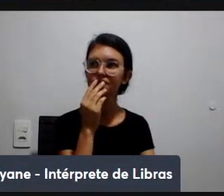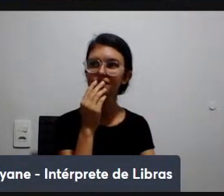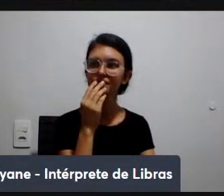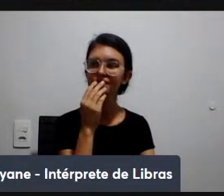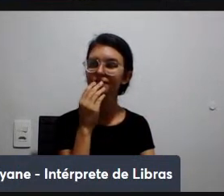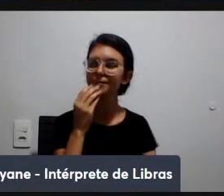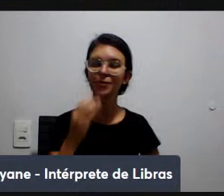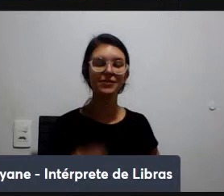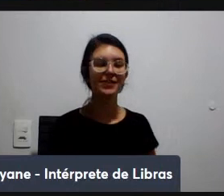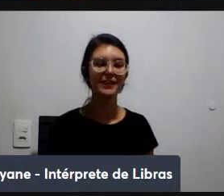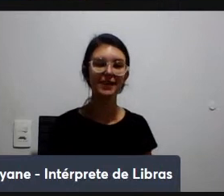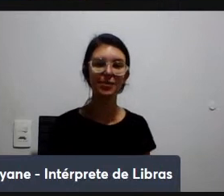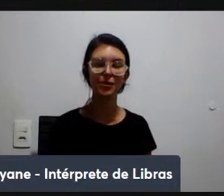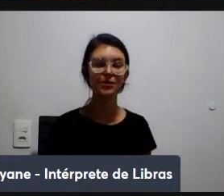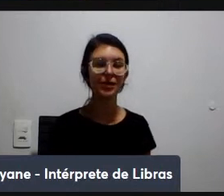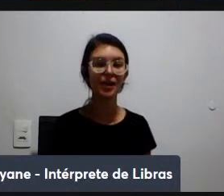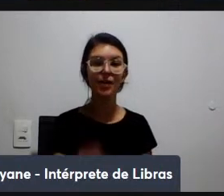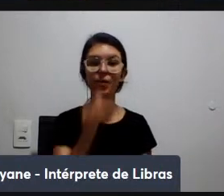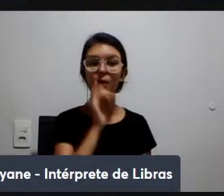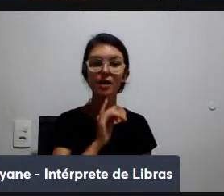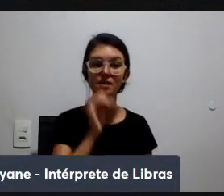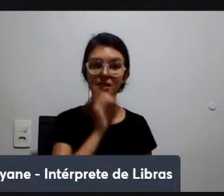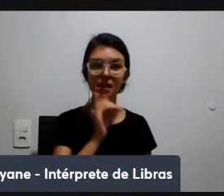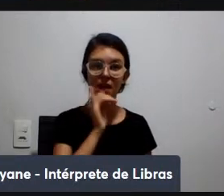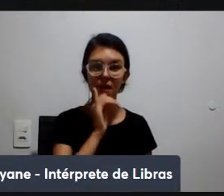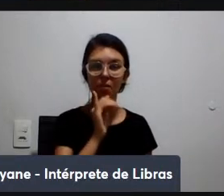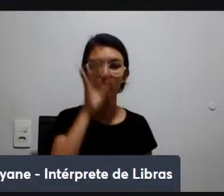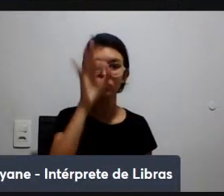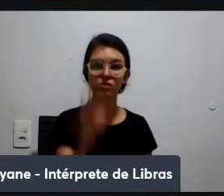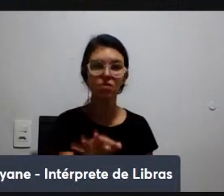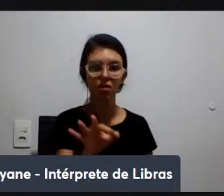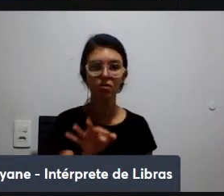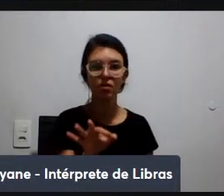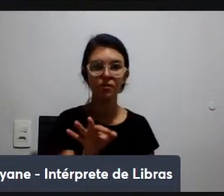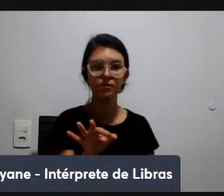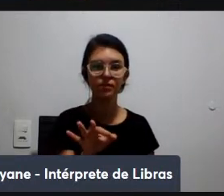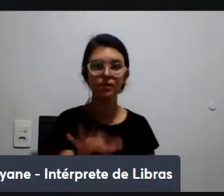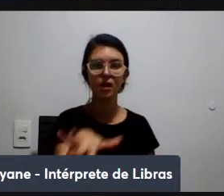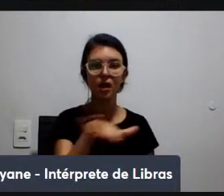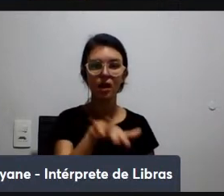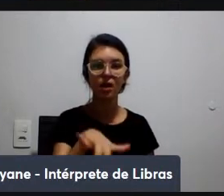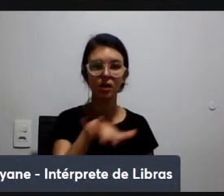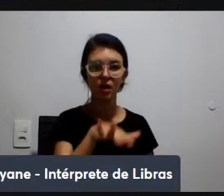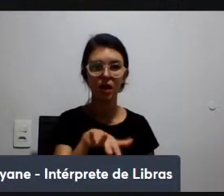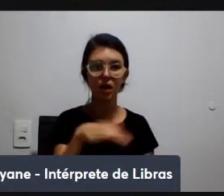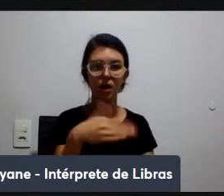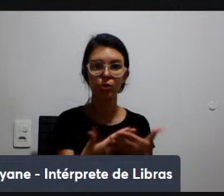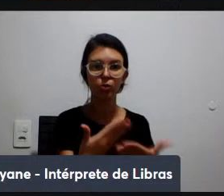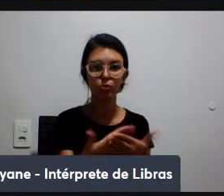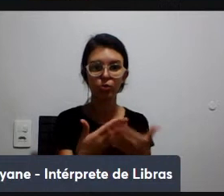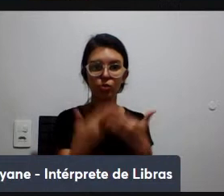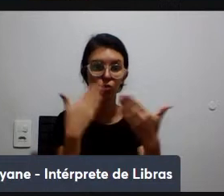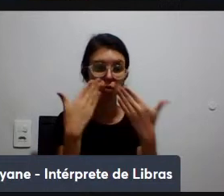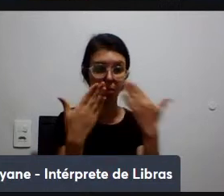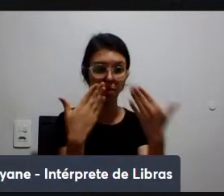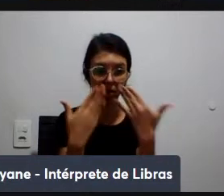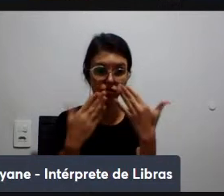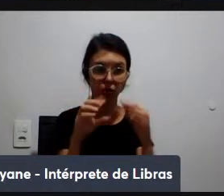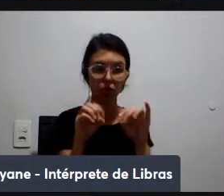Então, para dar um exemplo concreto, o campo do estudo comparativo de